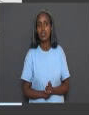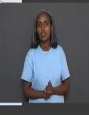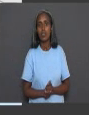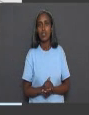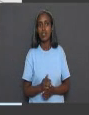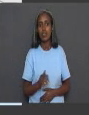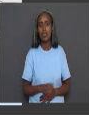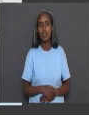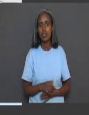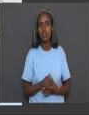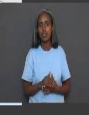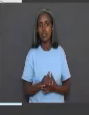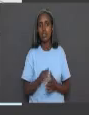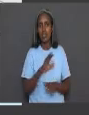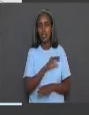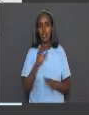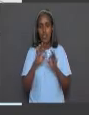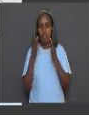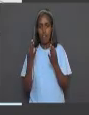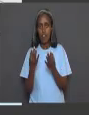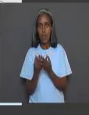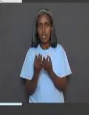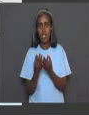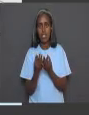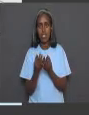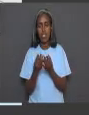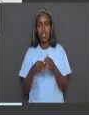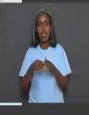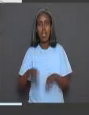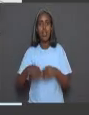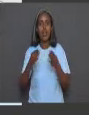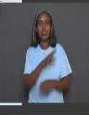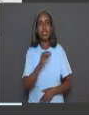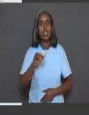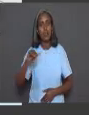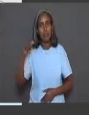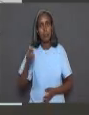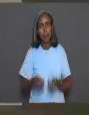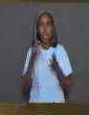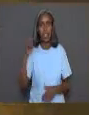pensions, and family allowances, among many others.